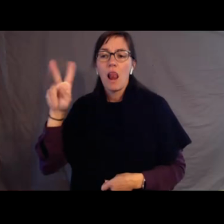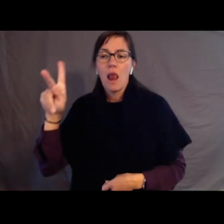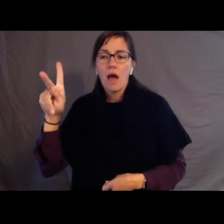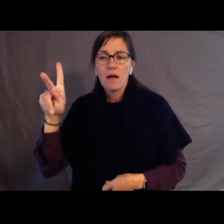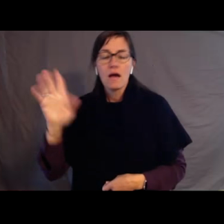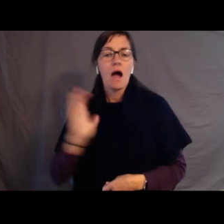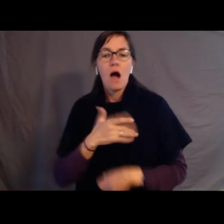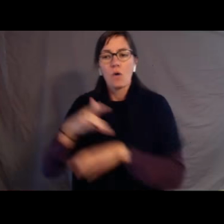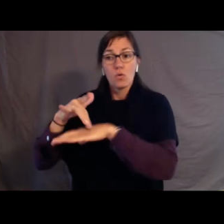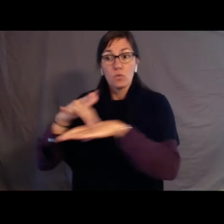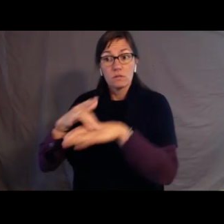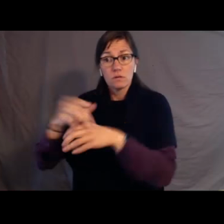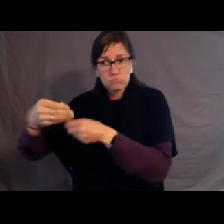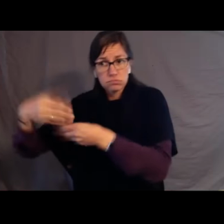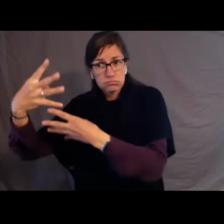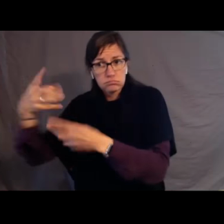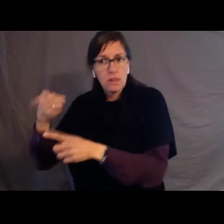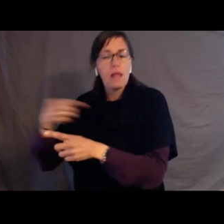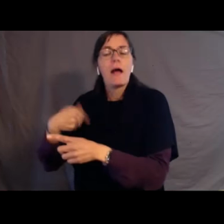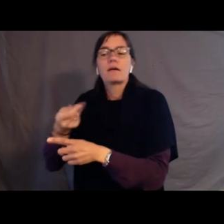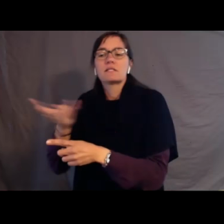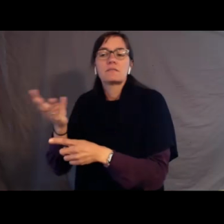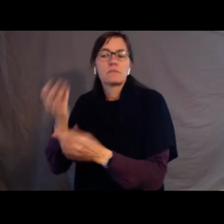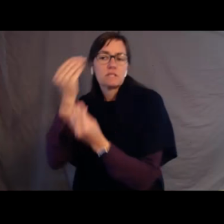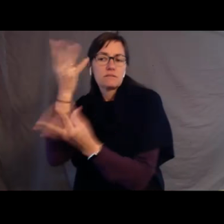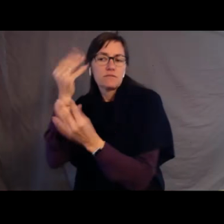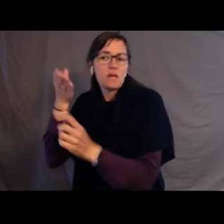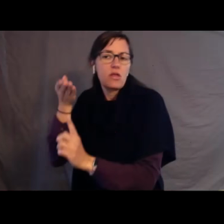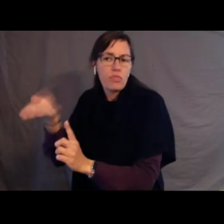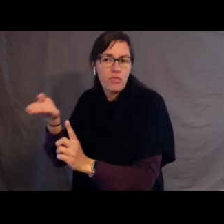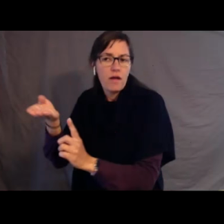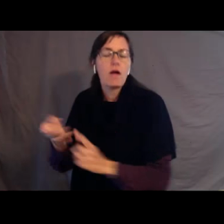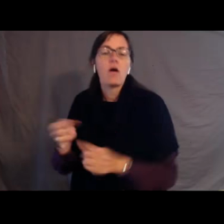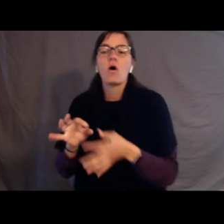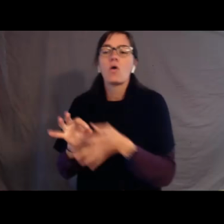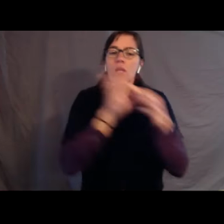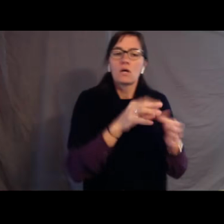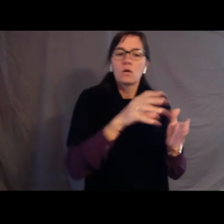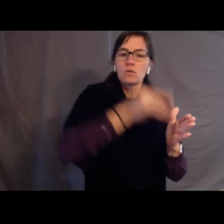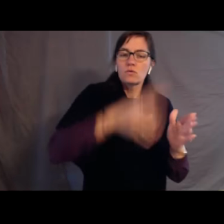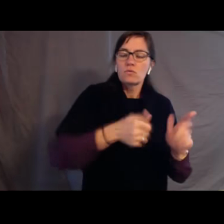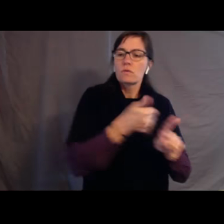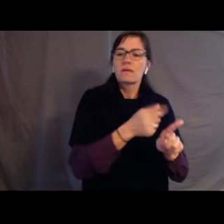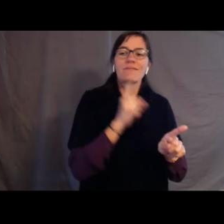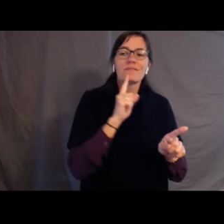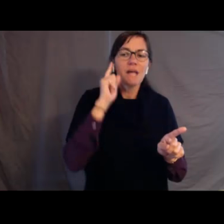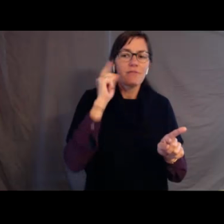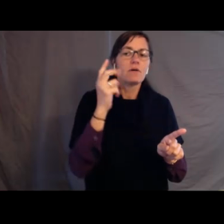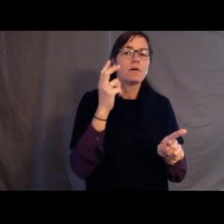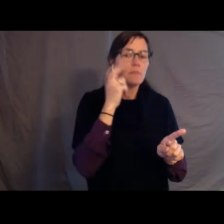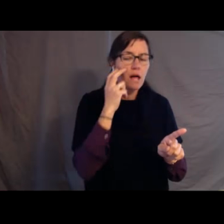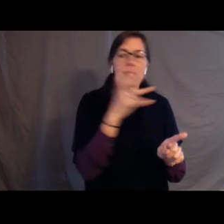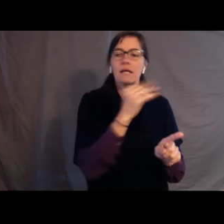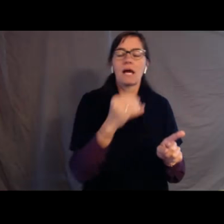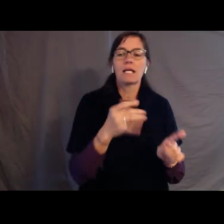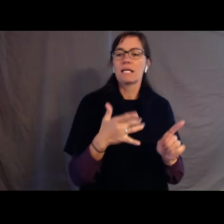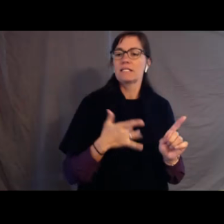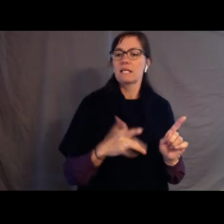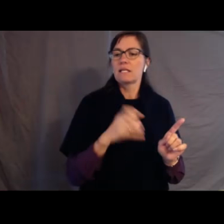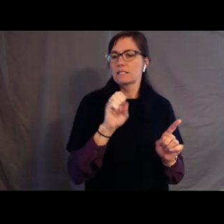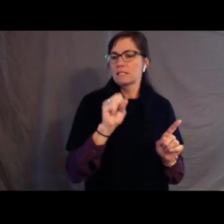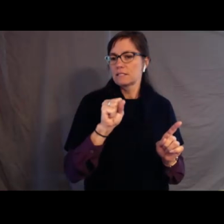list of high-tech devices as it relates to this population and those with sensory issues. I just